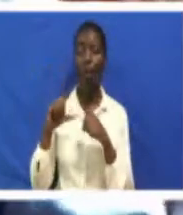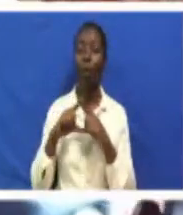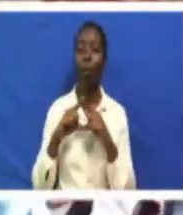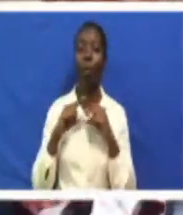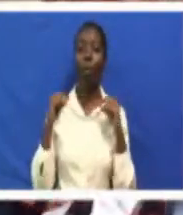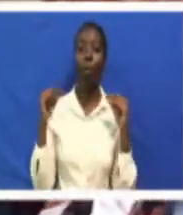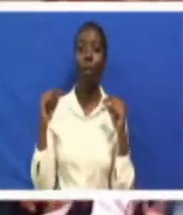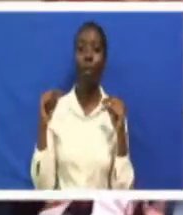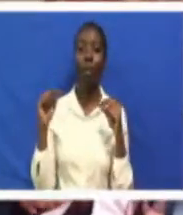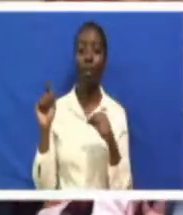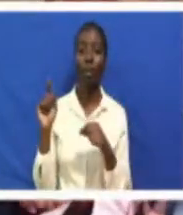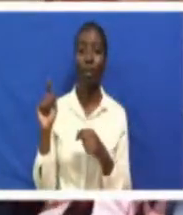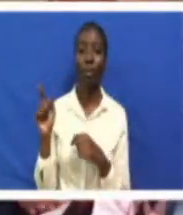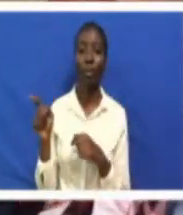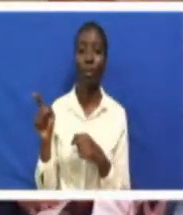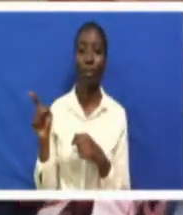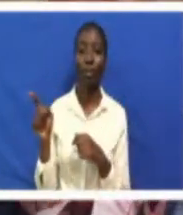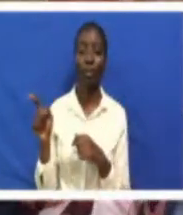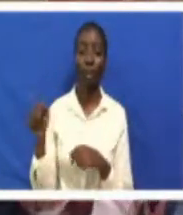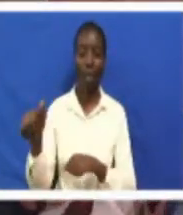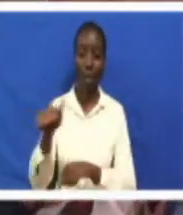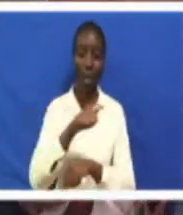sugar is